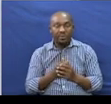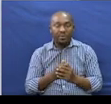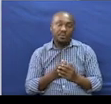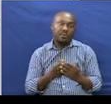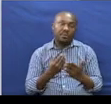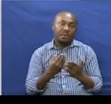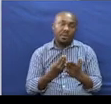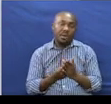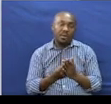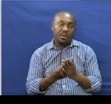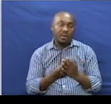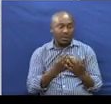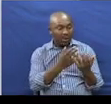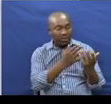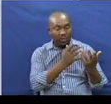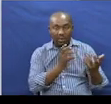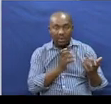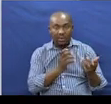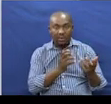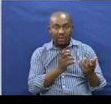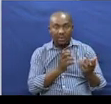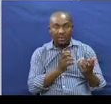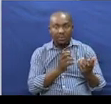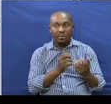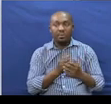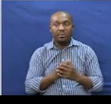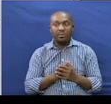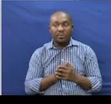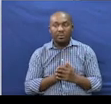and the population change